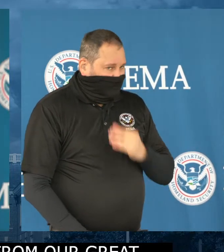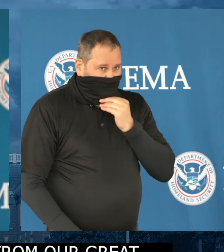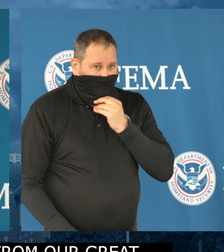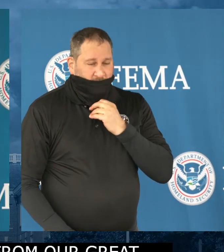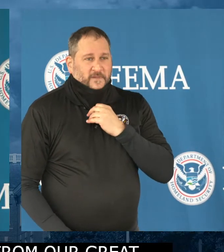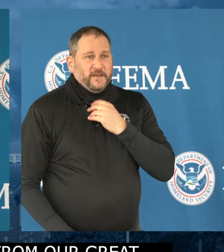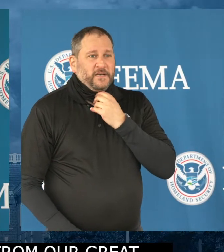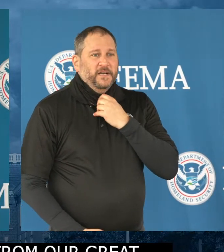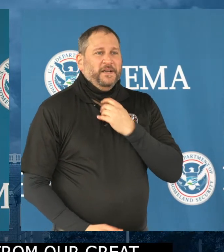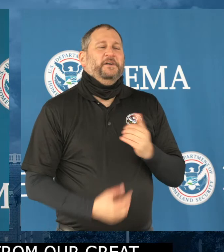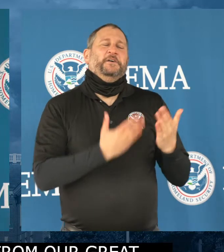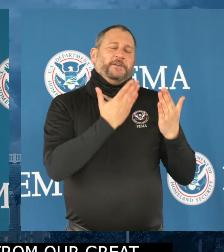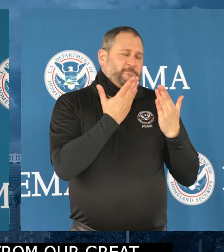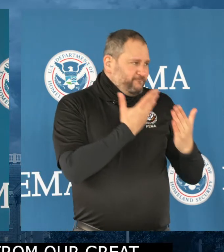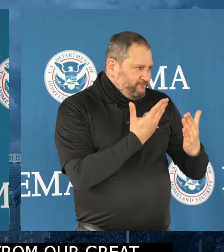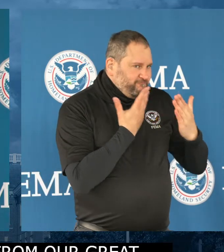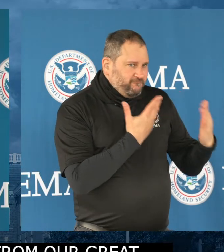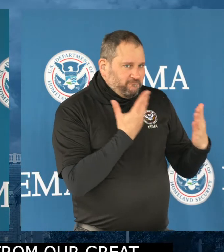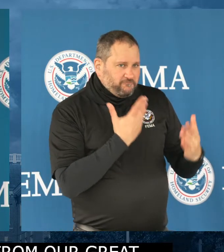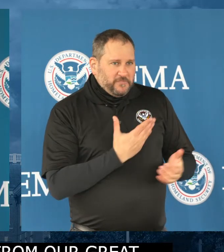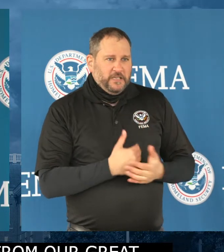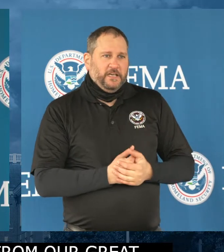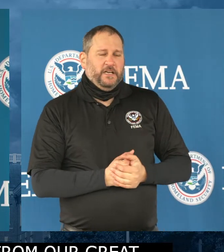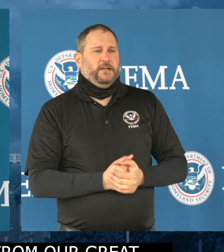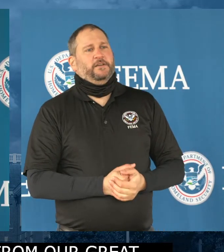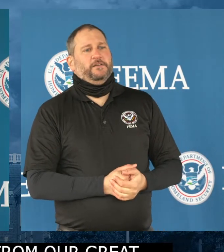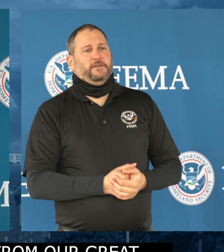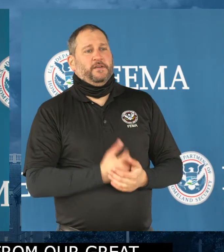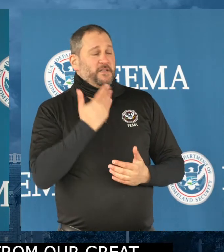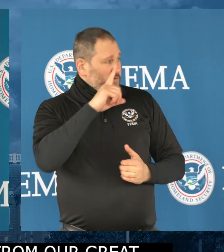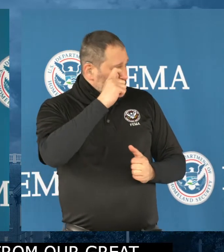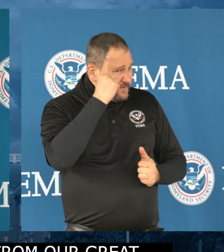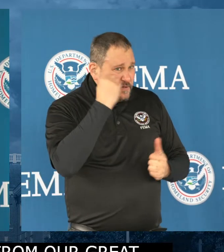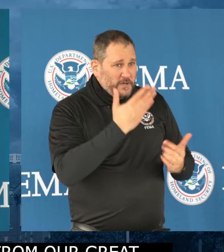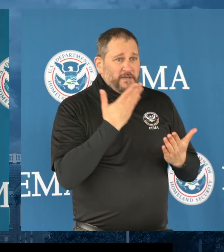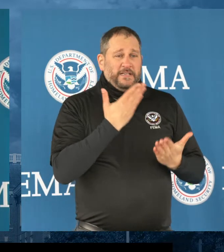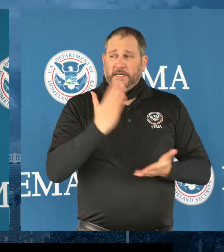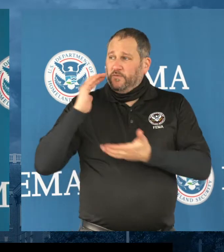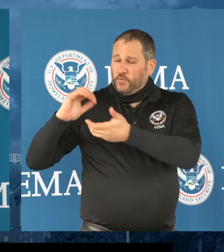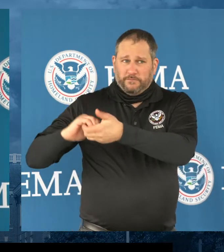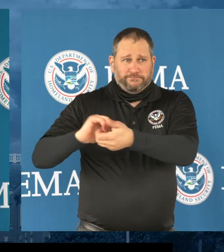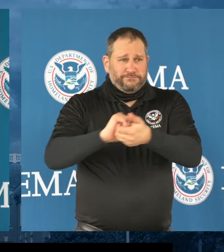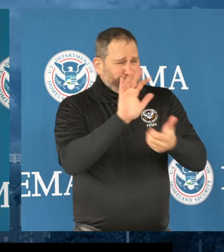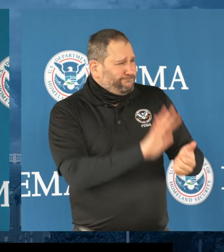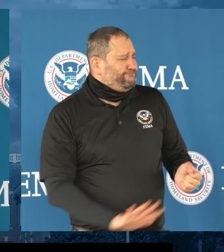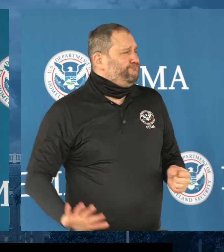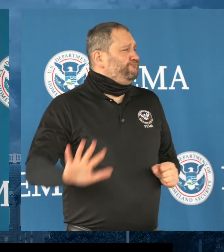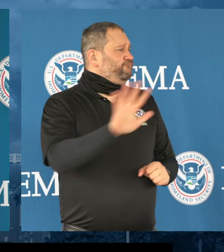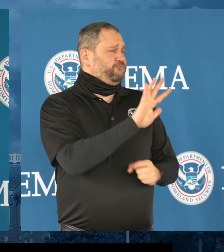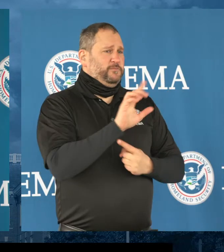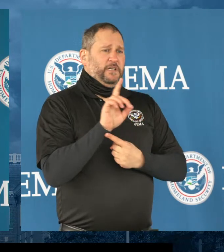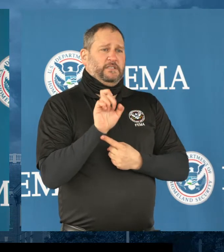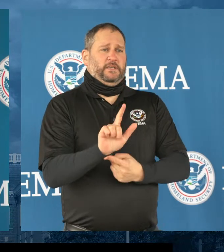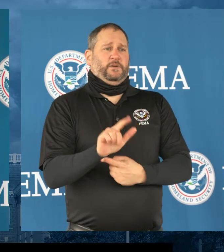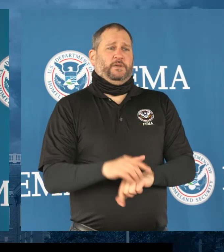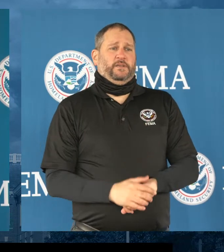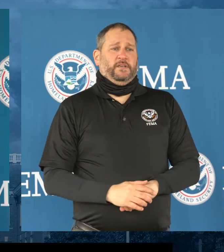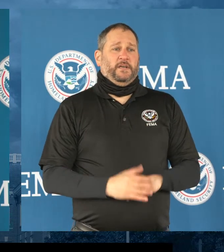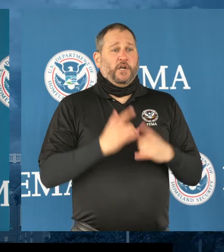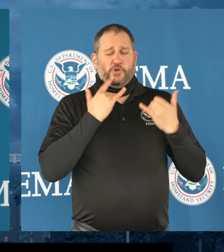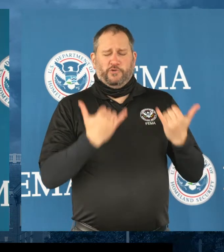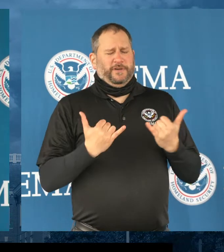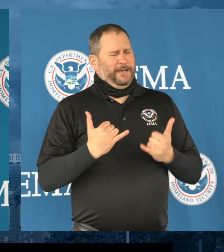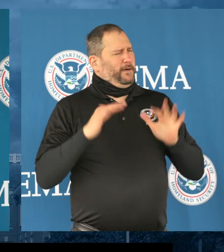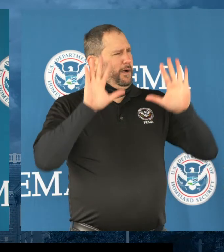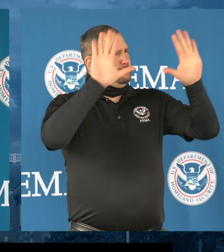All right, thank you. Thank you, Governor, and thank you, partners from all over Delaware. Today's a great day. I